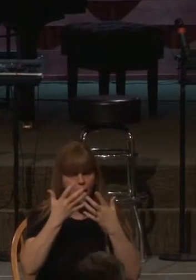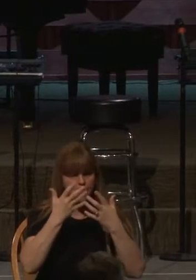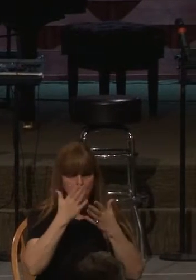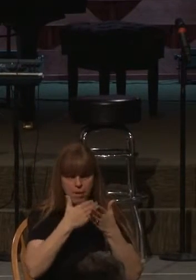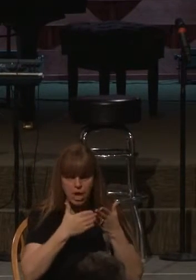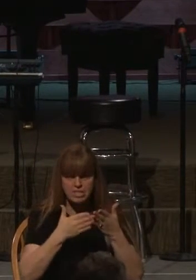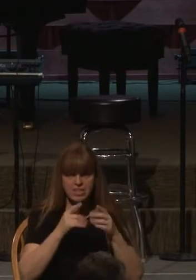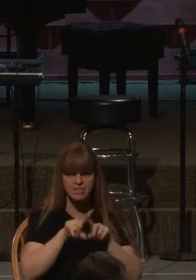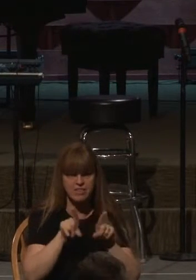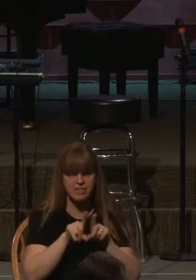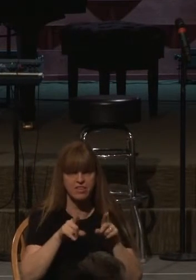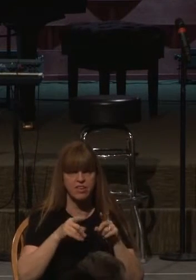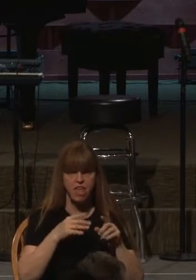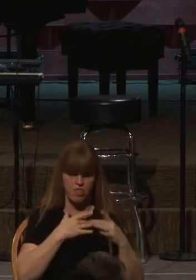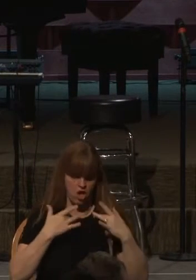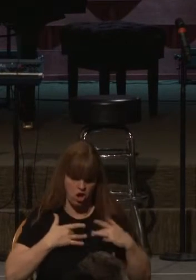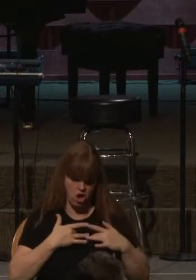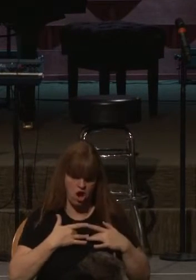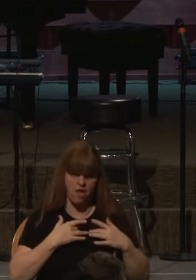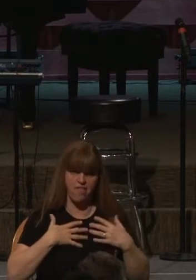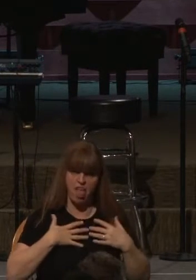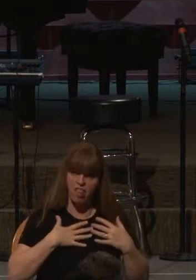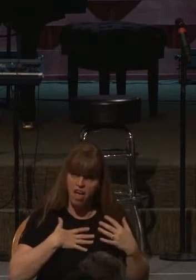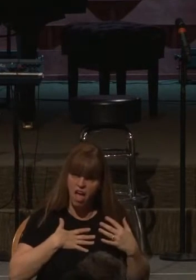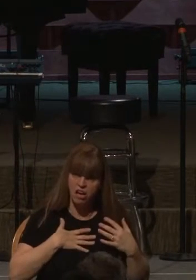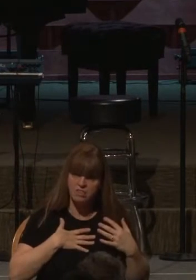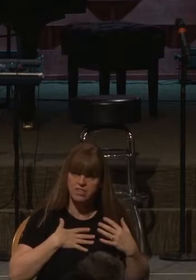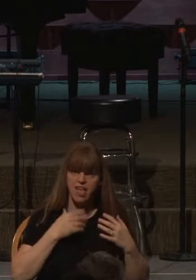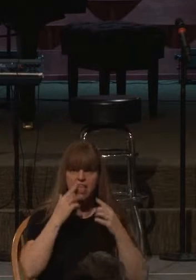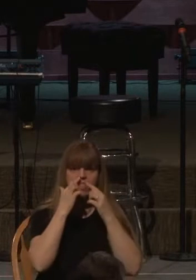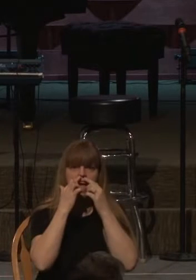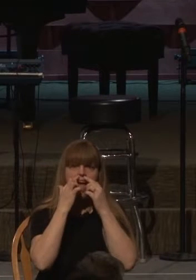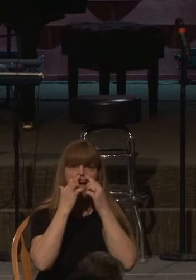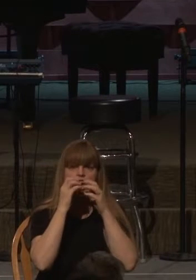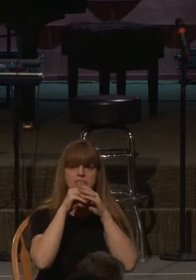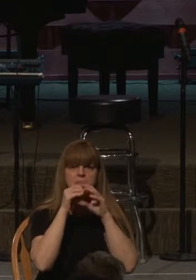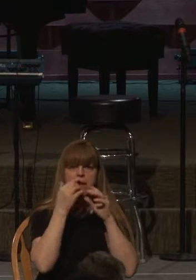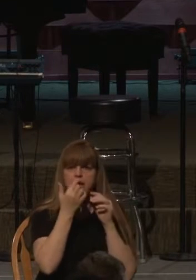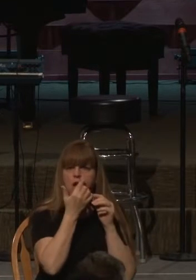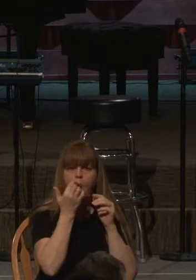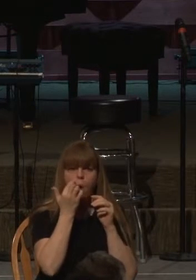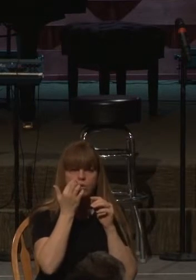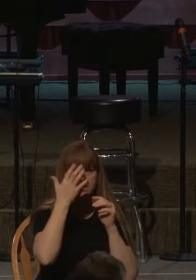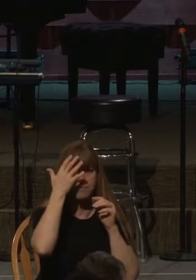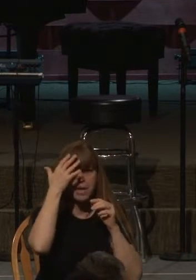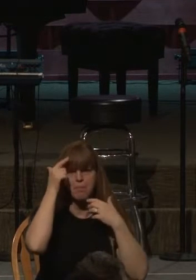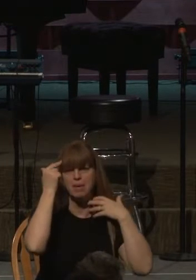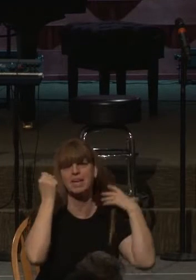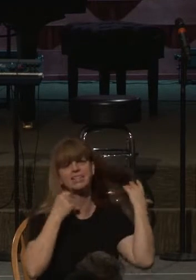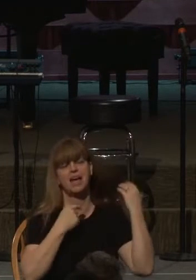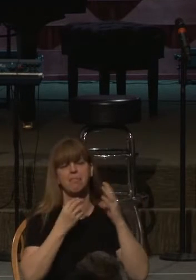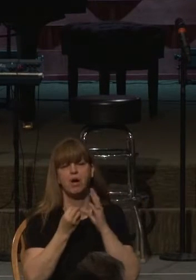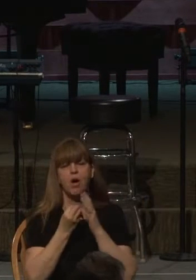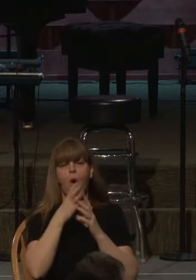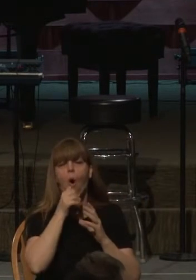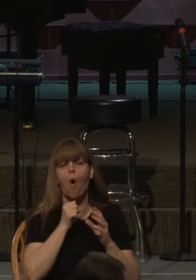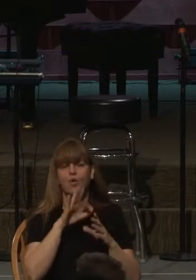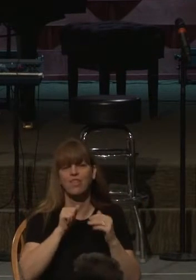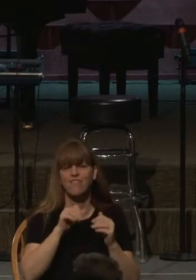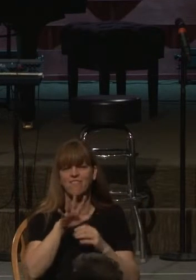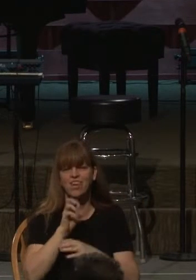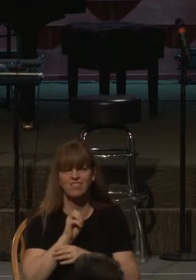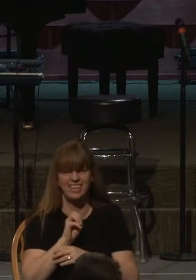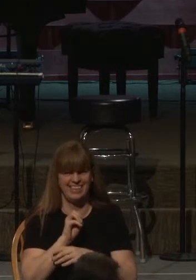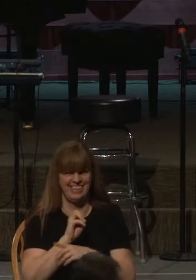different functions, heart, lungs, even the hairs in my nose that I now have to trim because I'm over 50. You guys, I'm telling you, it's